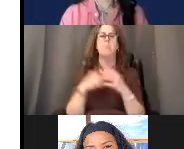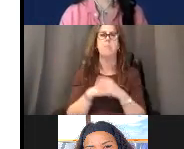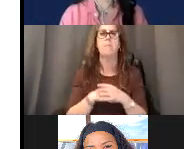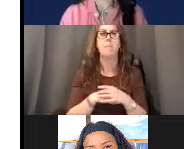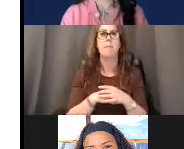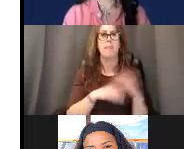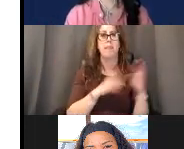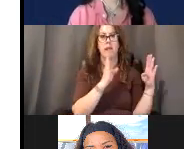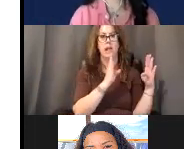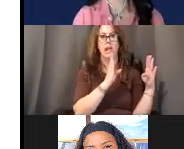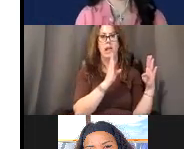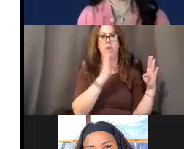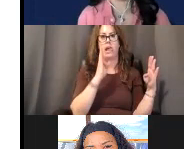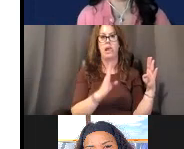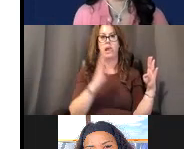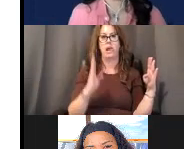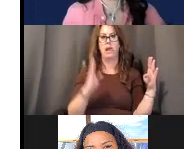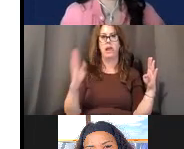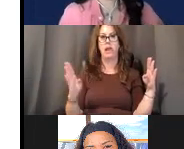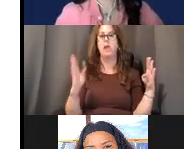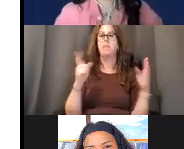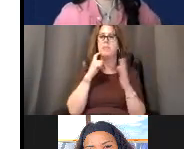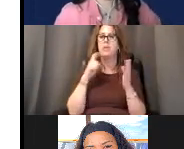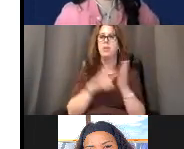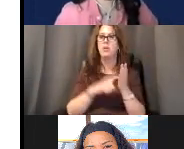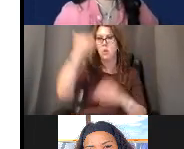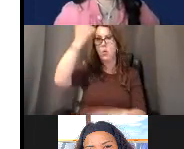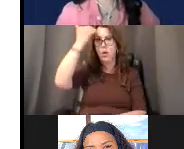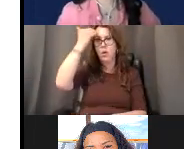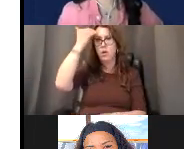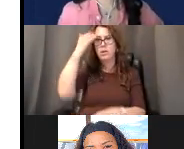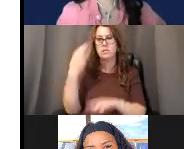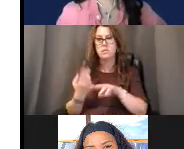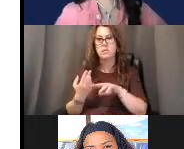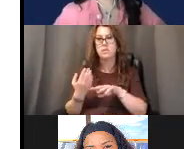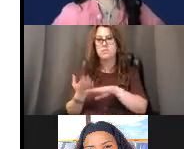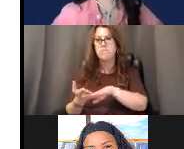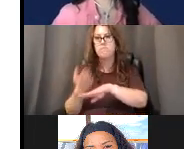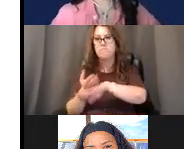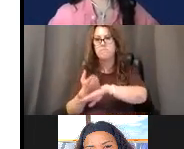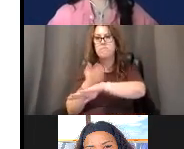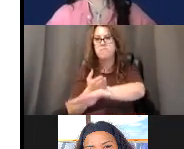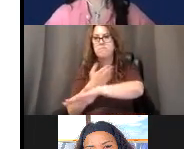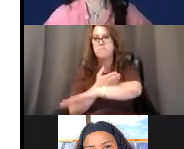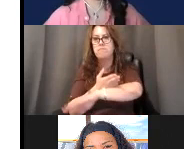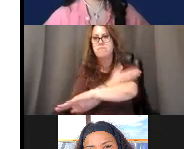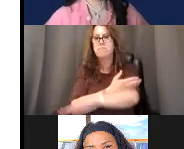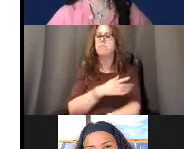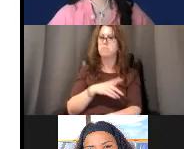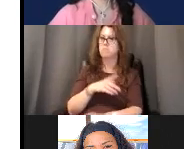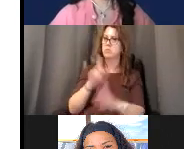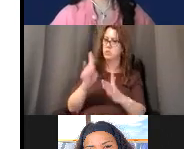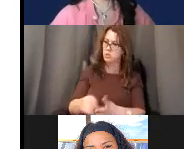start to, it's an increased awareness, right? So people will begin to see the structural inequity. And this awareness comes